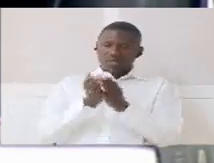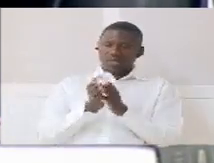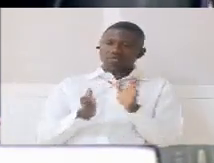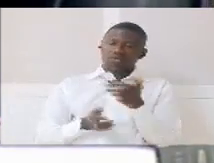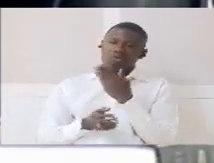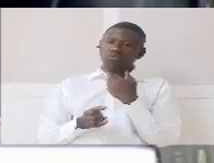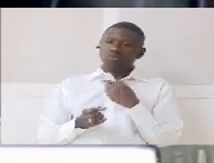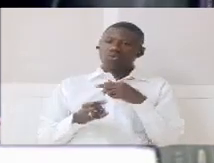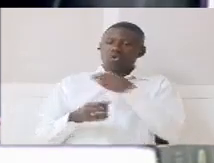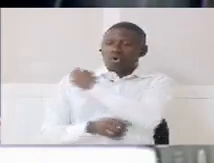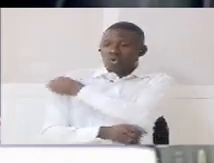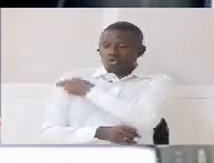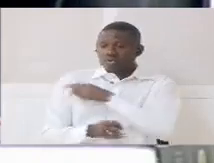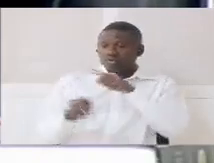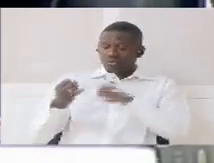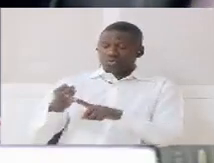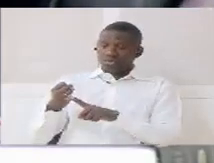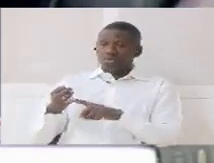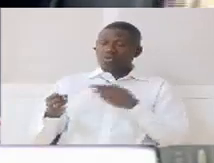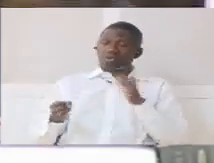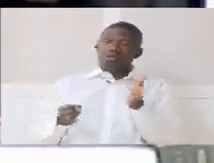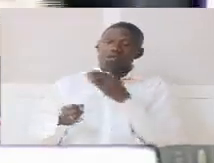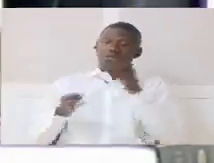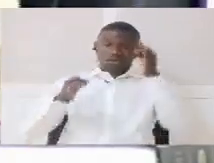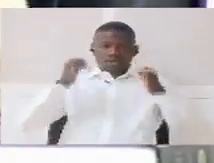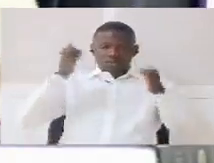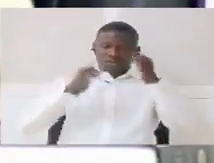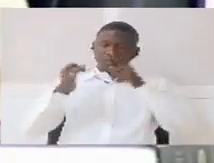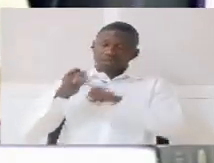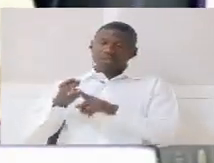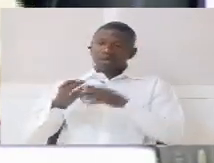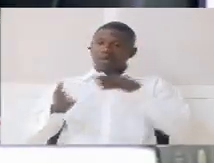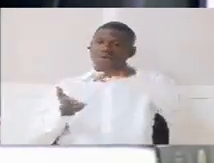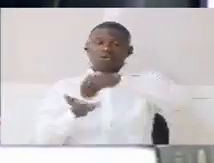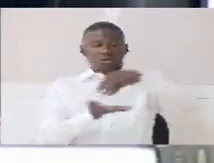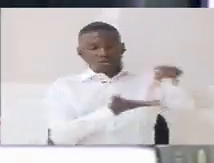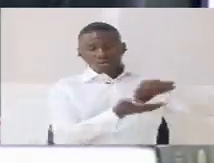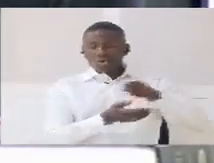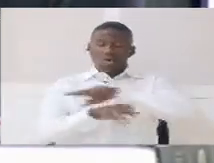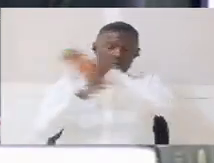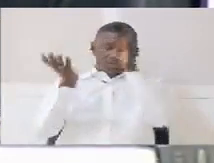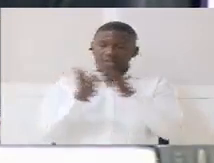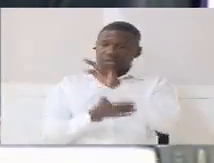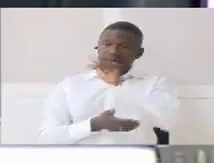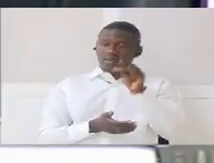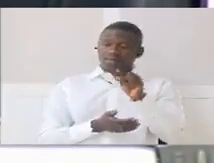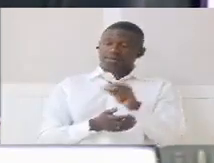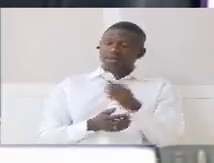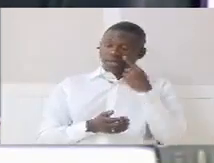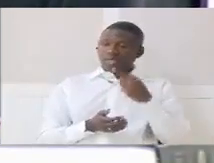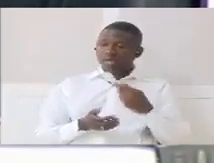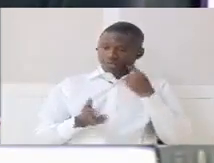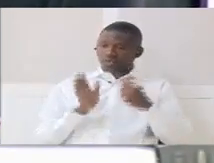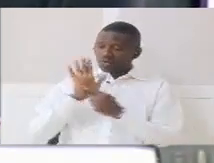refer. Those that have been referred by the medics. They will collect all their names that morning. Prepare the names. What the list for? And